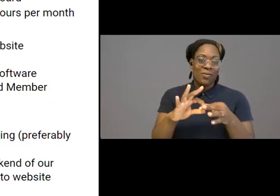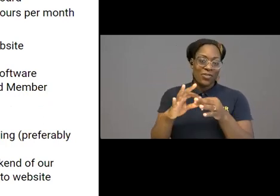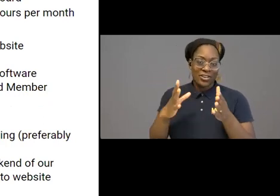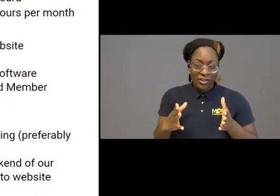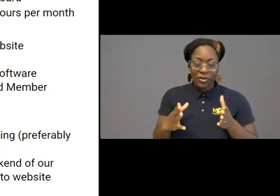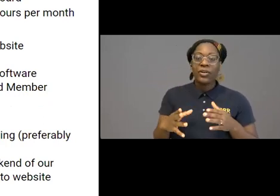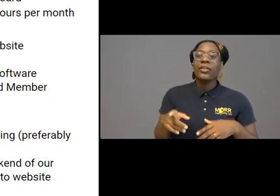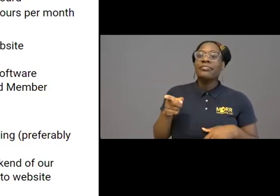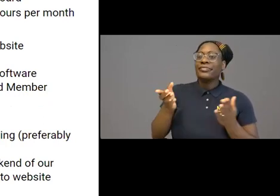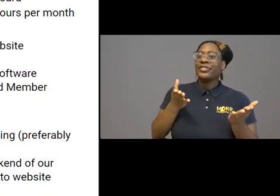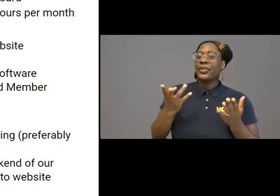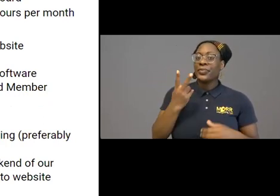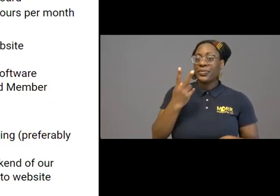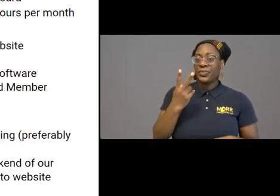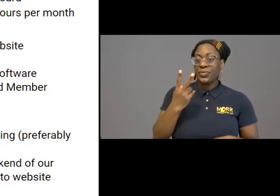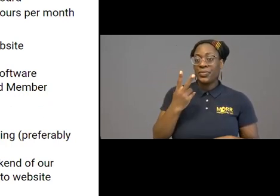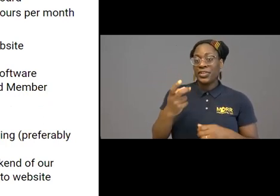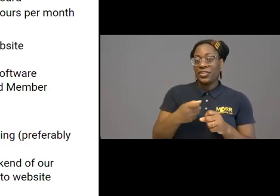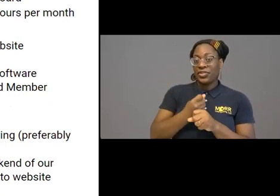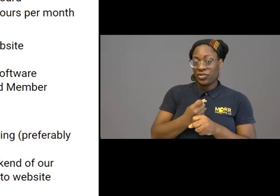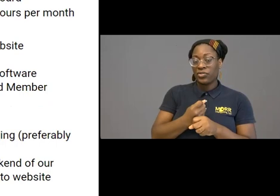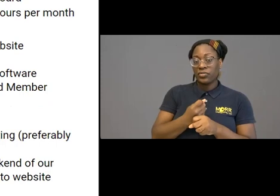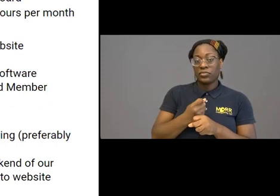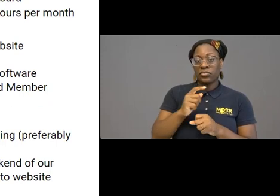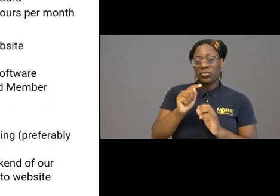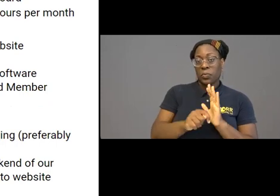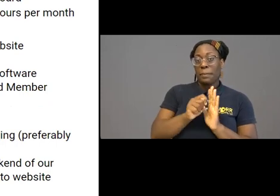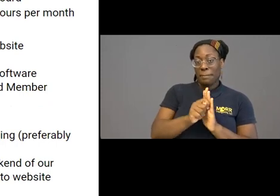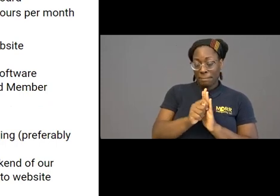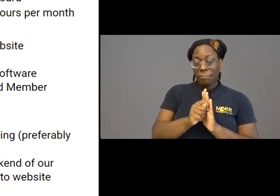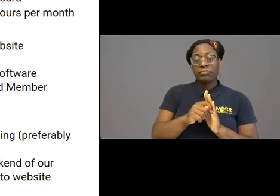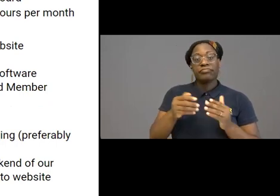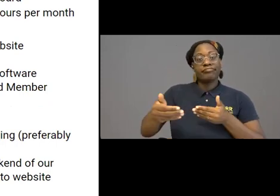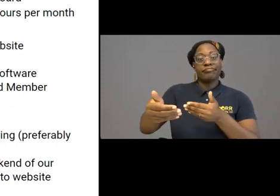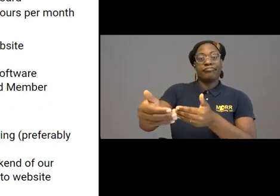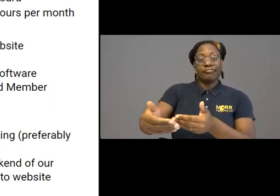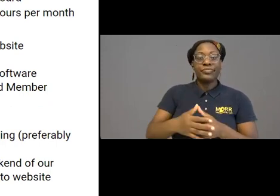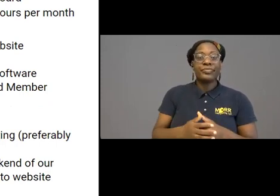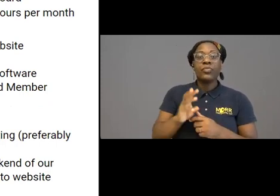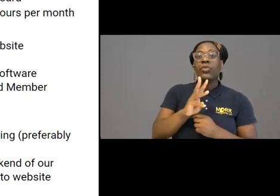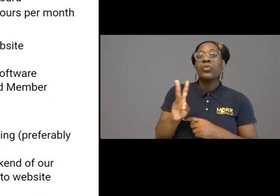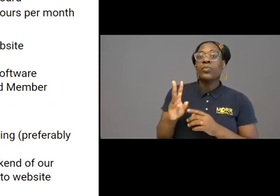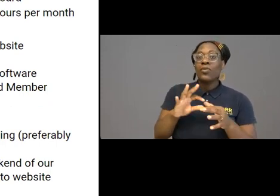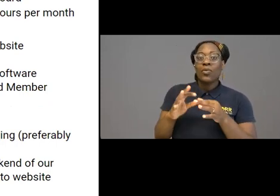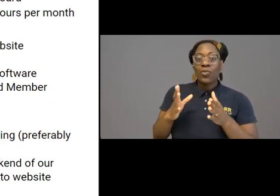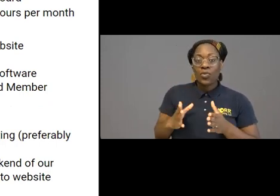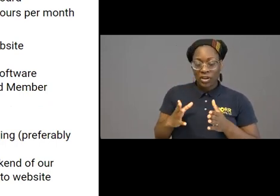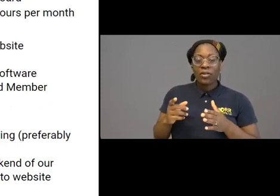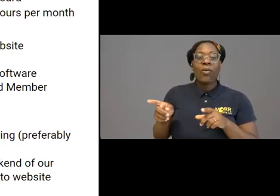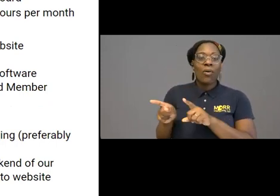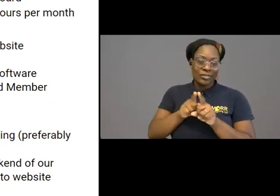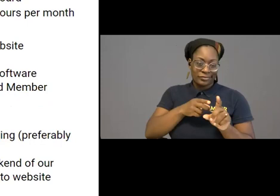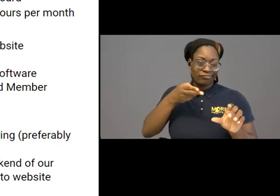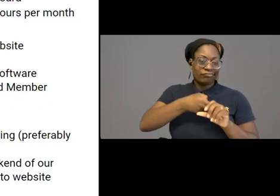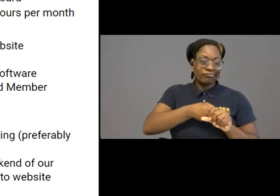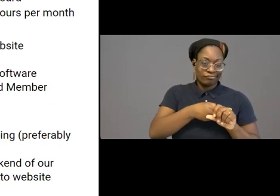The website coordinator is also the voting member of the executive board. The website coordinator is responsible for managing the OWCA website,